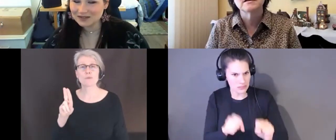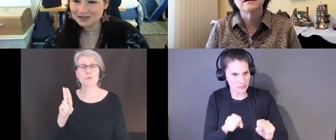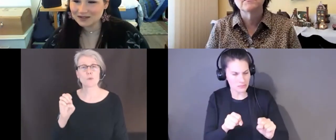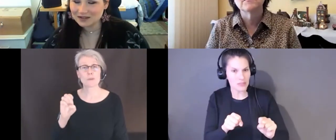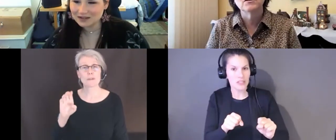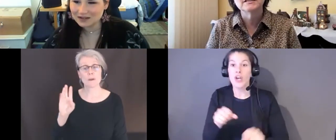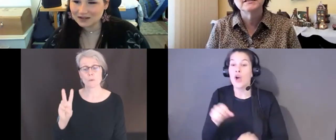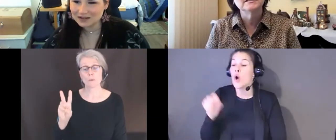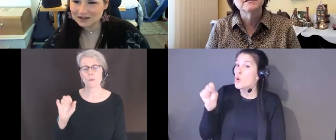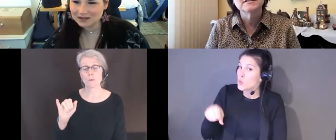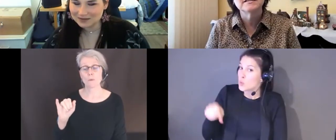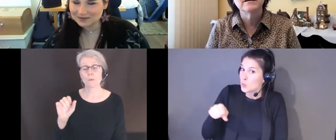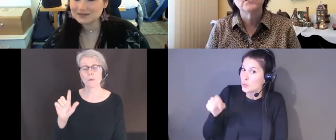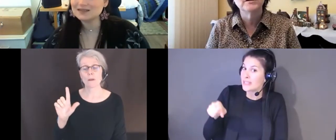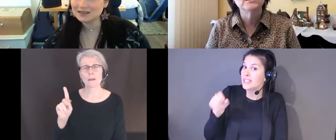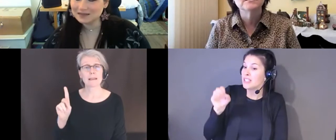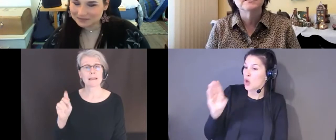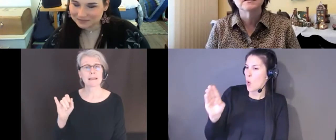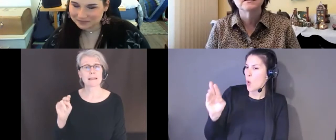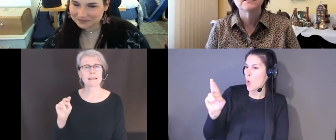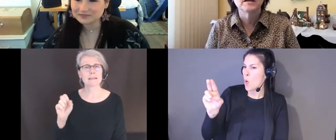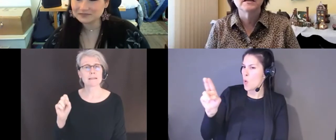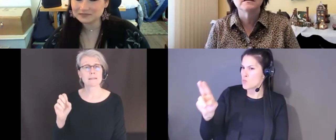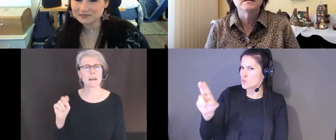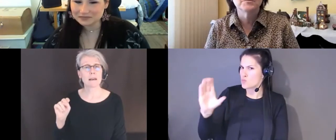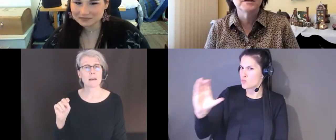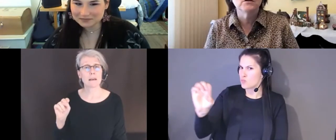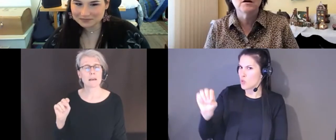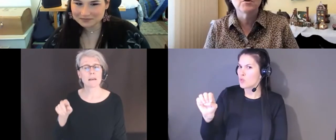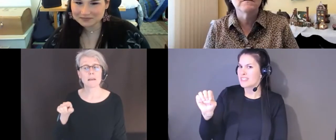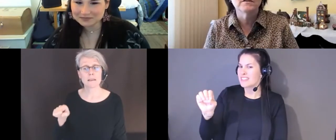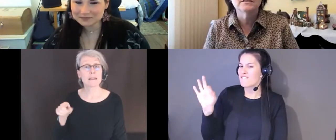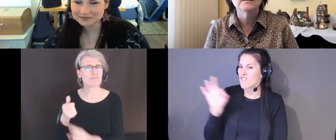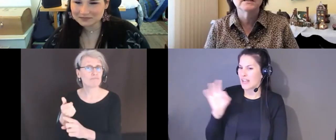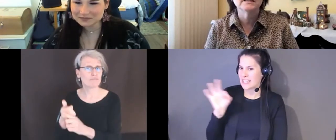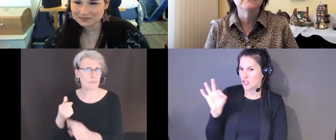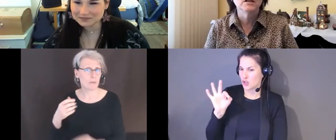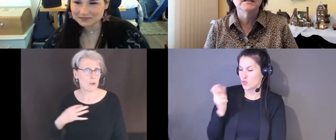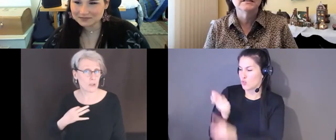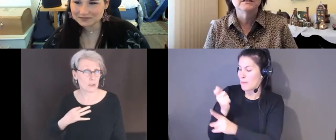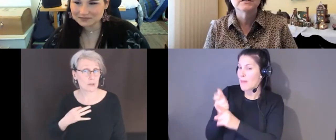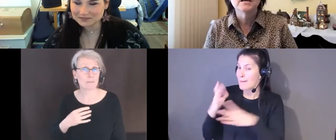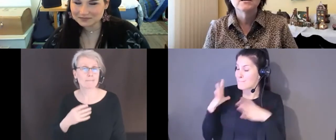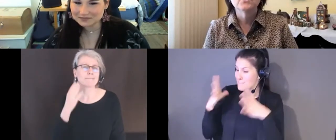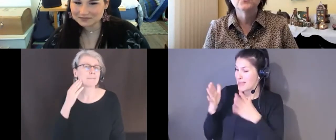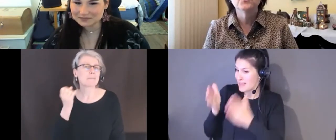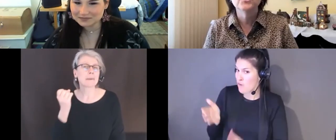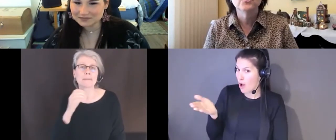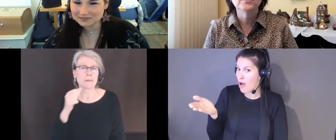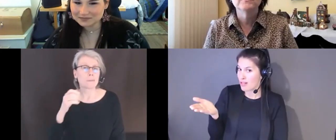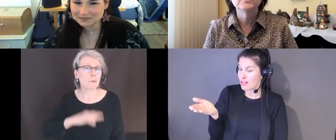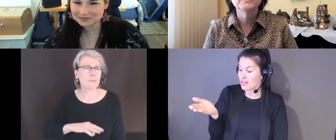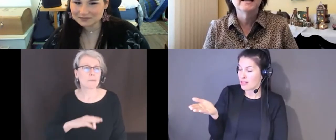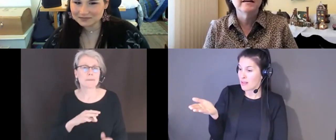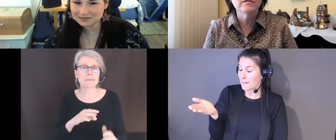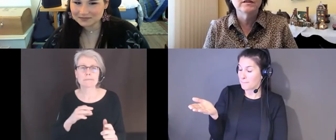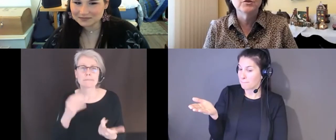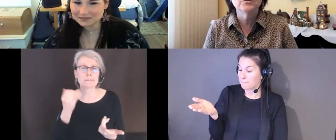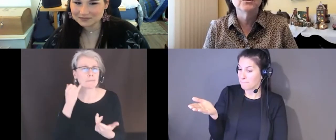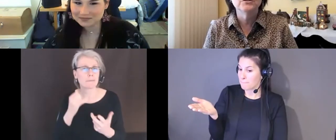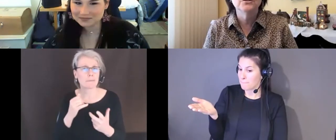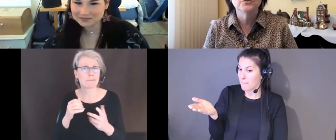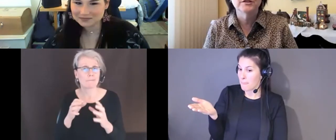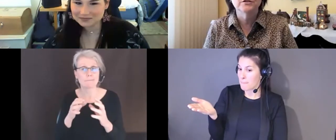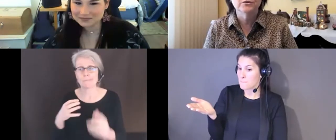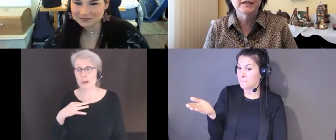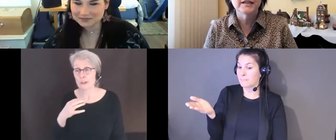those volunteers that we just, in so many nonprofits, there are key volunteers who, if you didn't have them, you